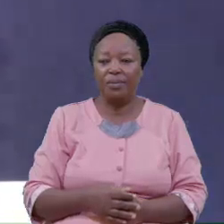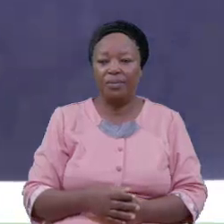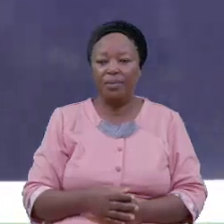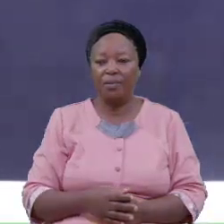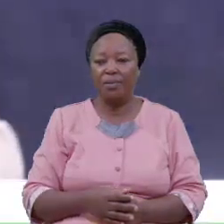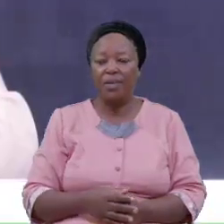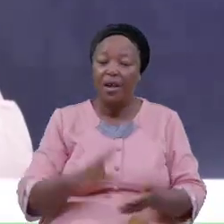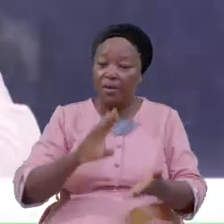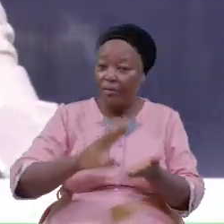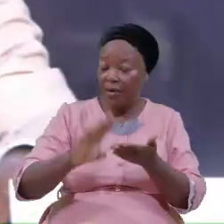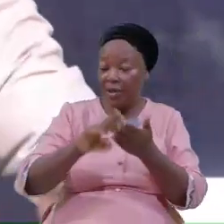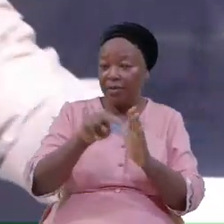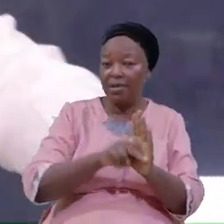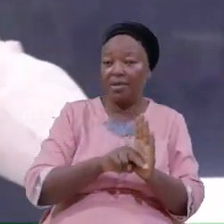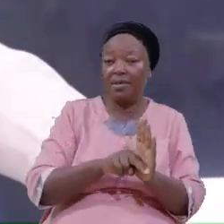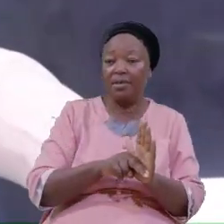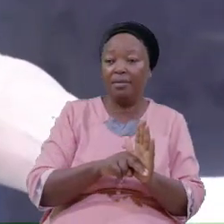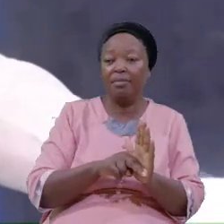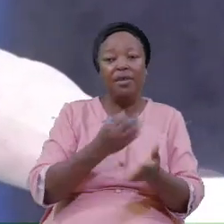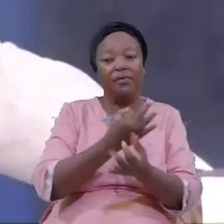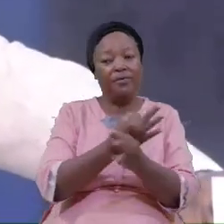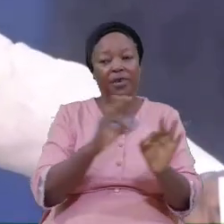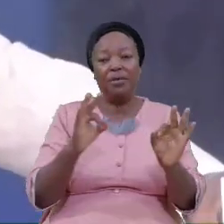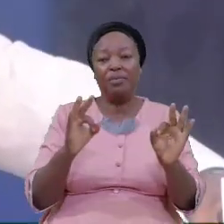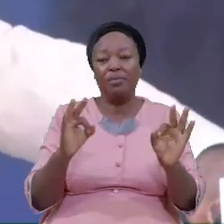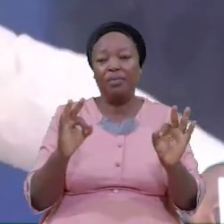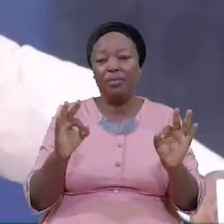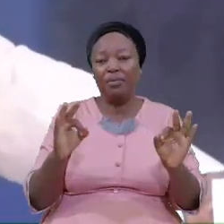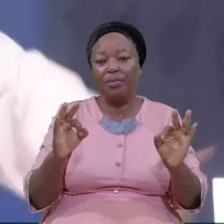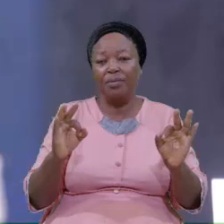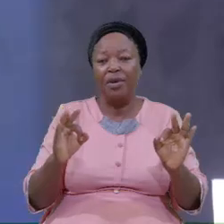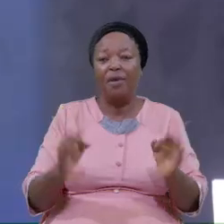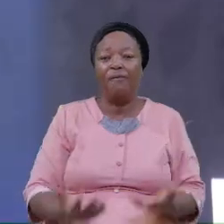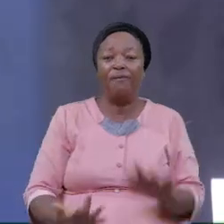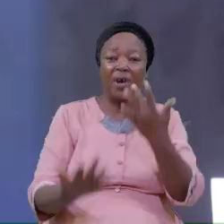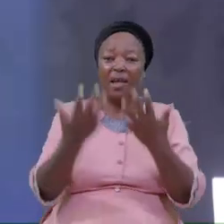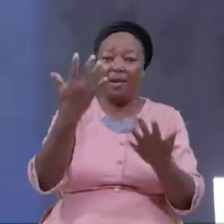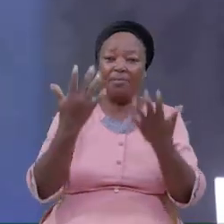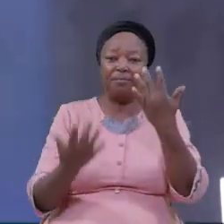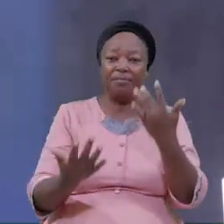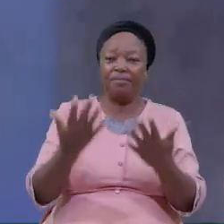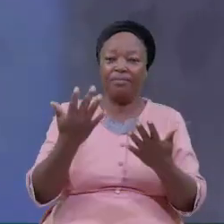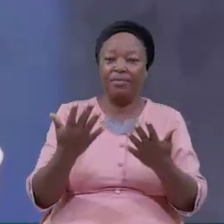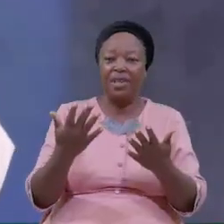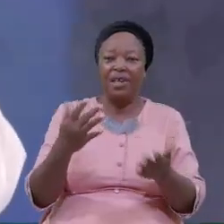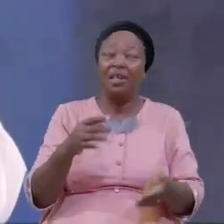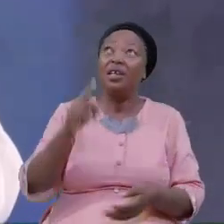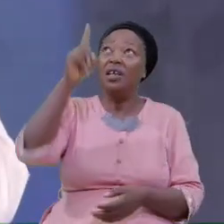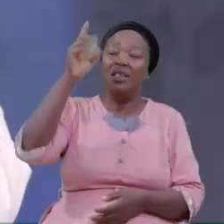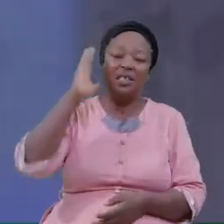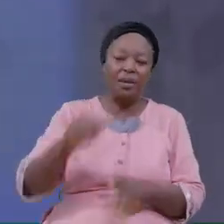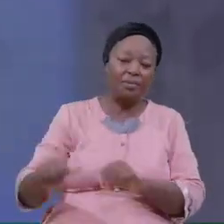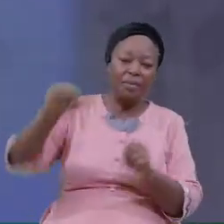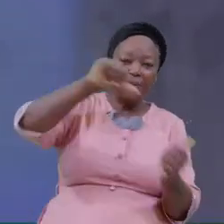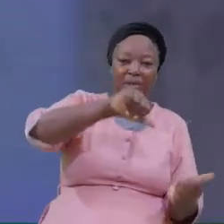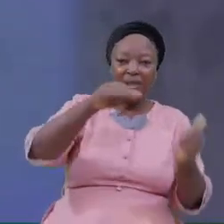Forgiveness, freedom, fire. It shall baptize you with the Holy